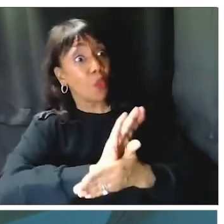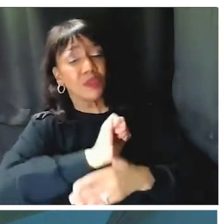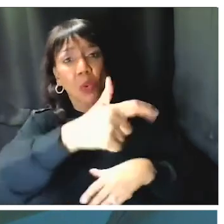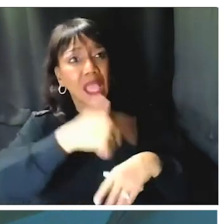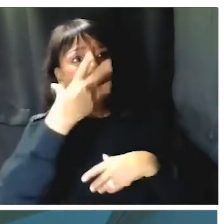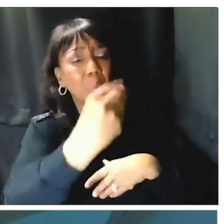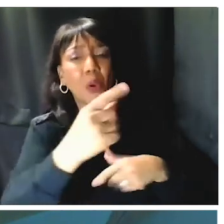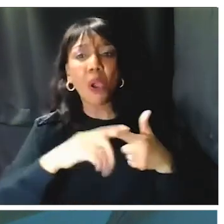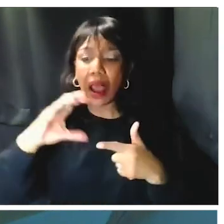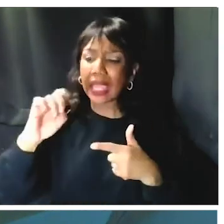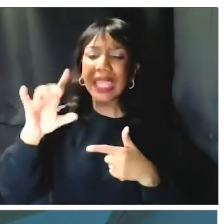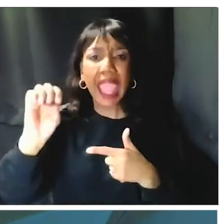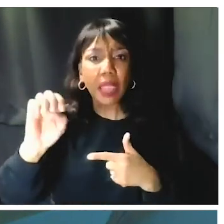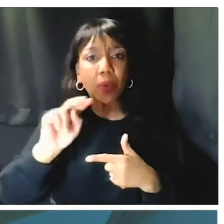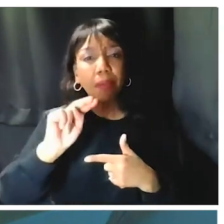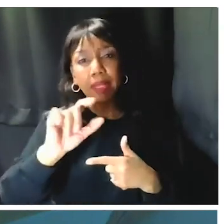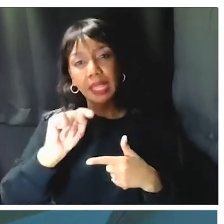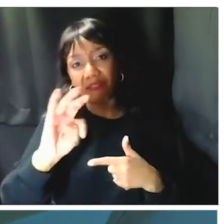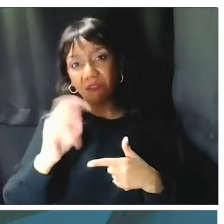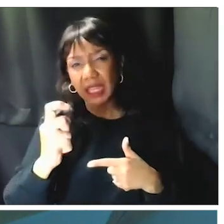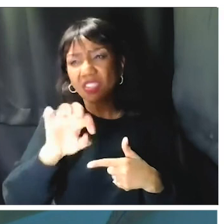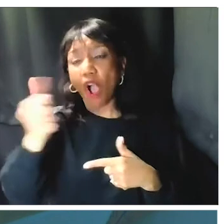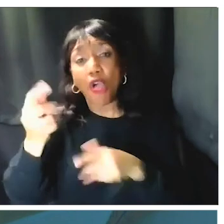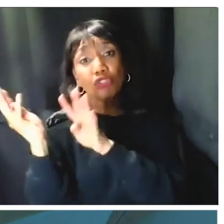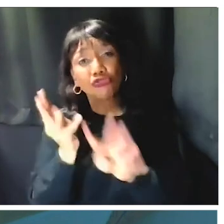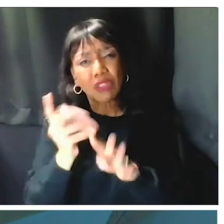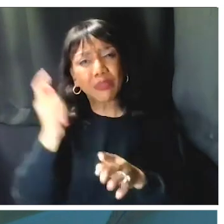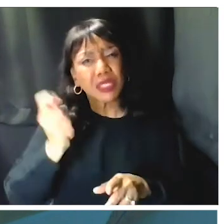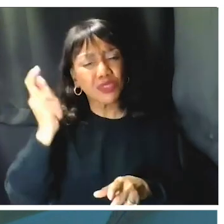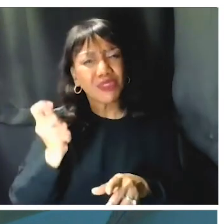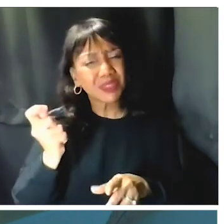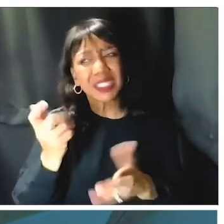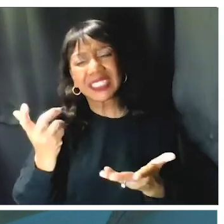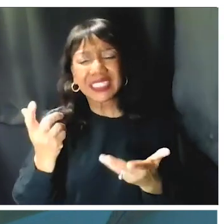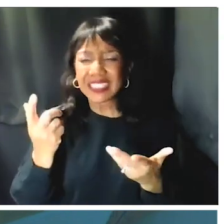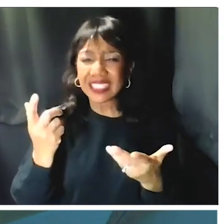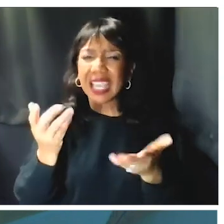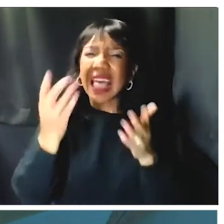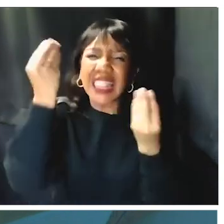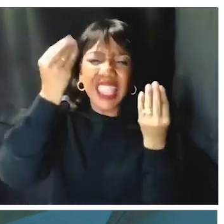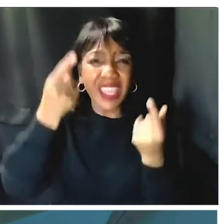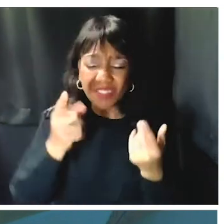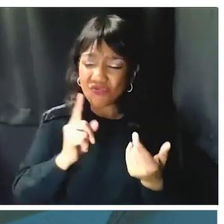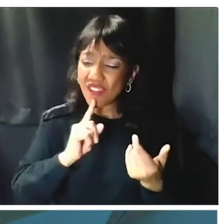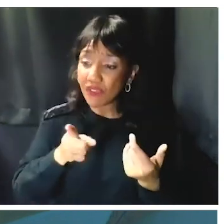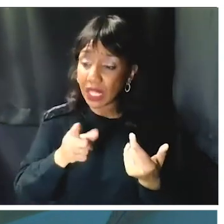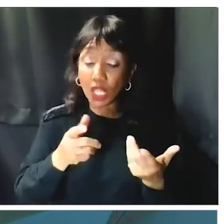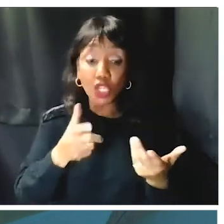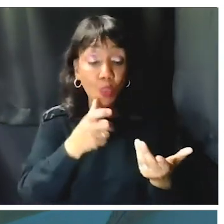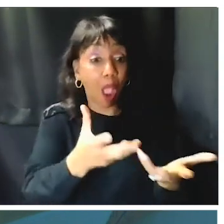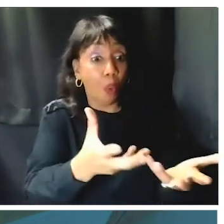streaming subscriptions. Ask yourself, do I want it or do I need it? If the answer is that you want